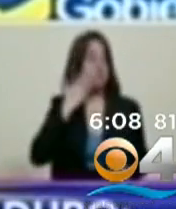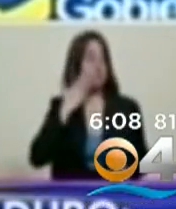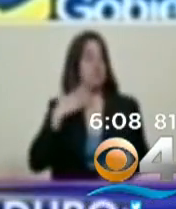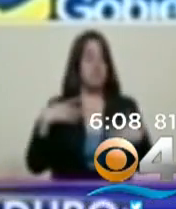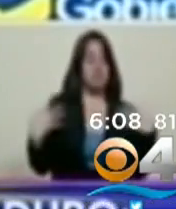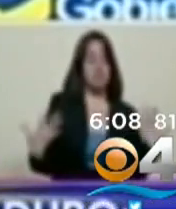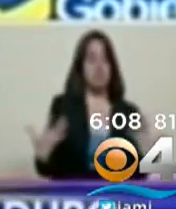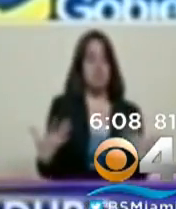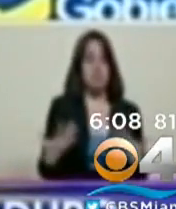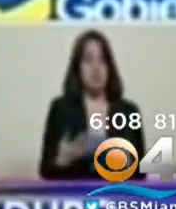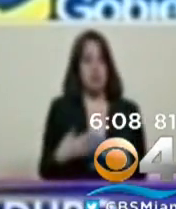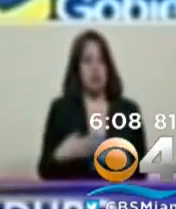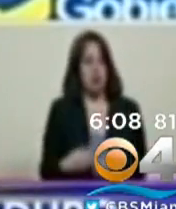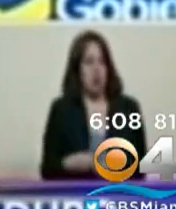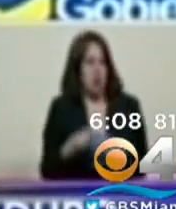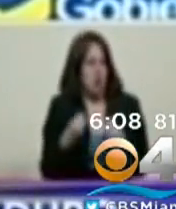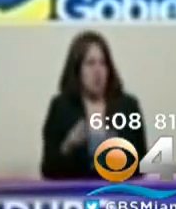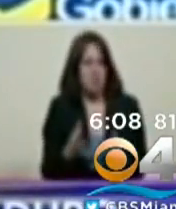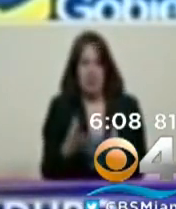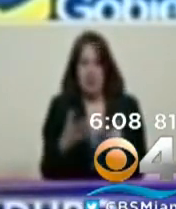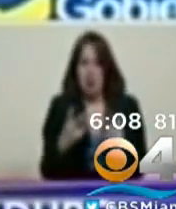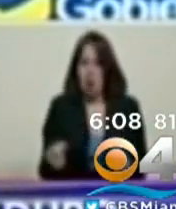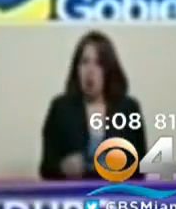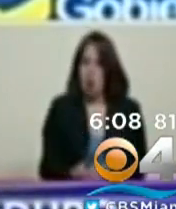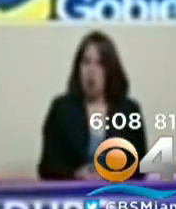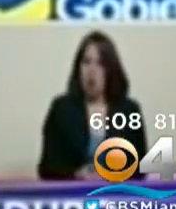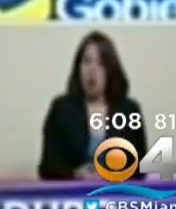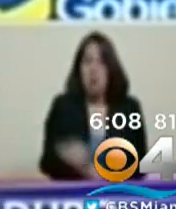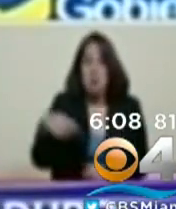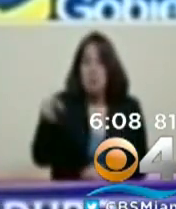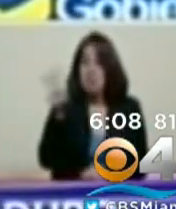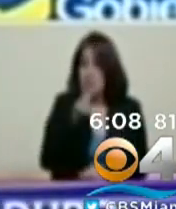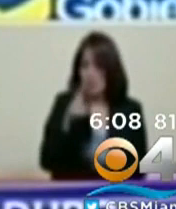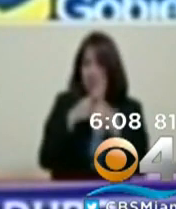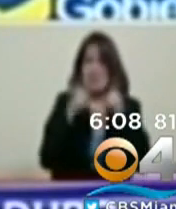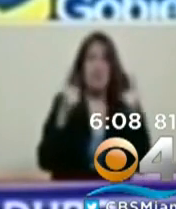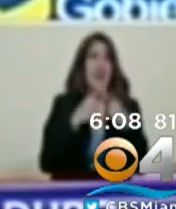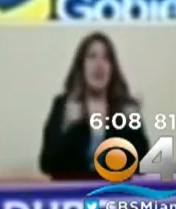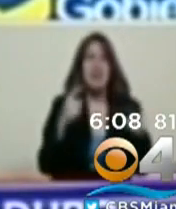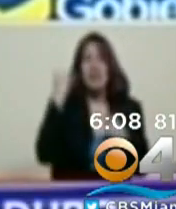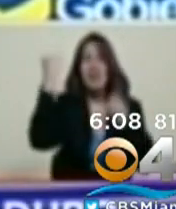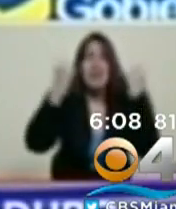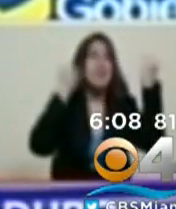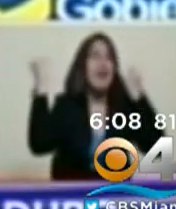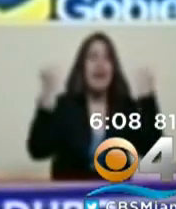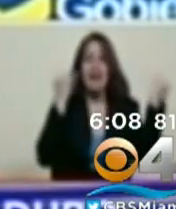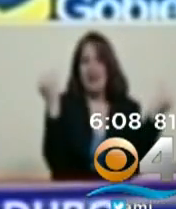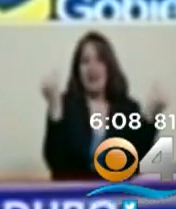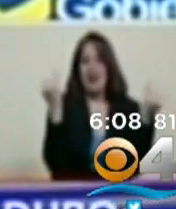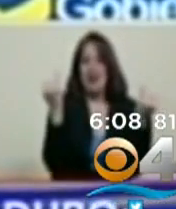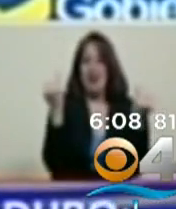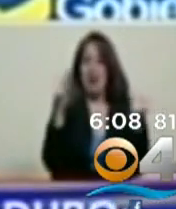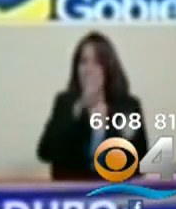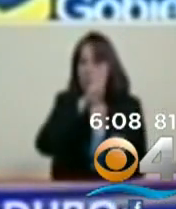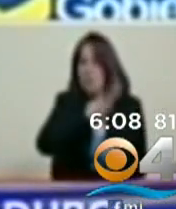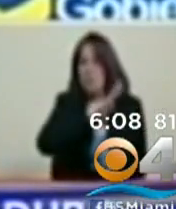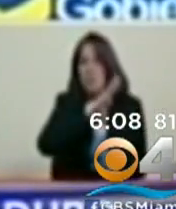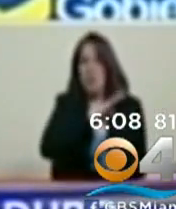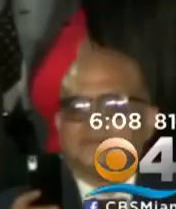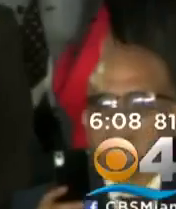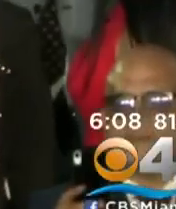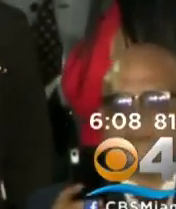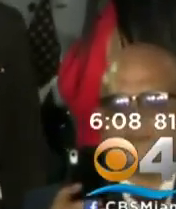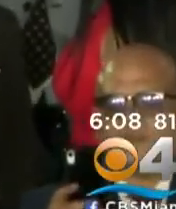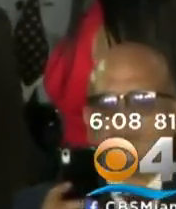House. No, Venezuela will continue with its division of ideologies. We will continue to be